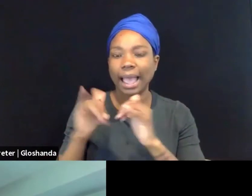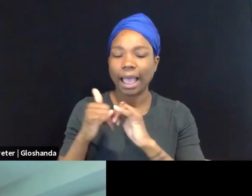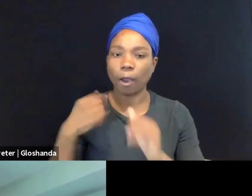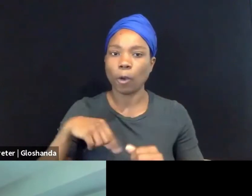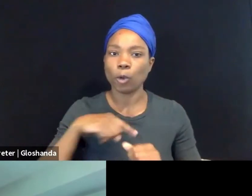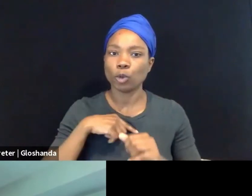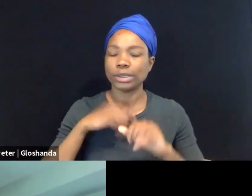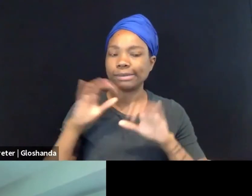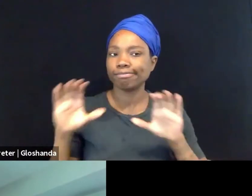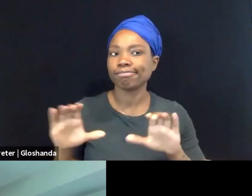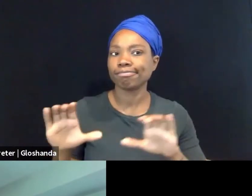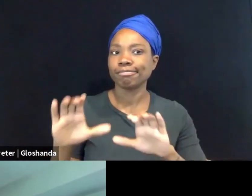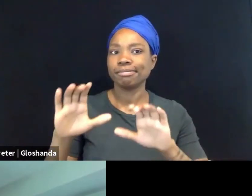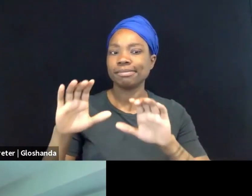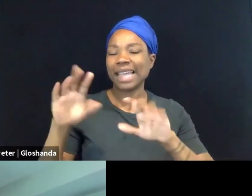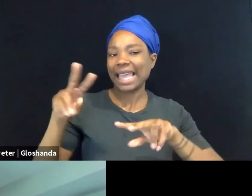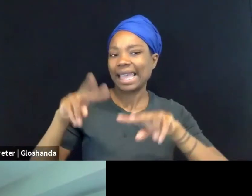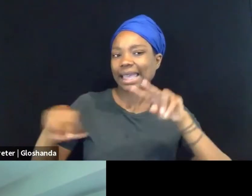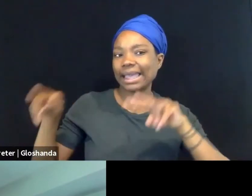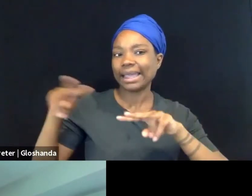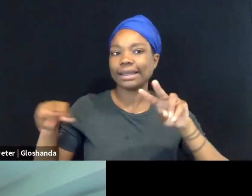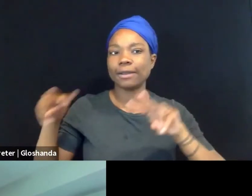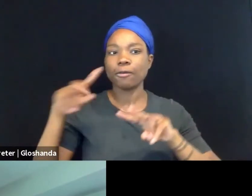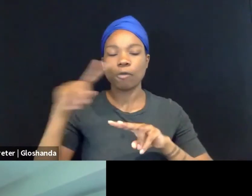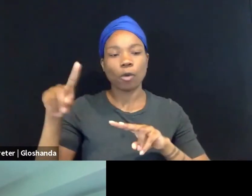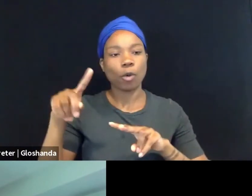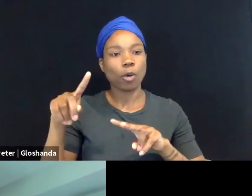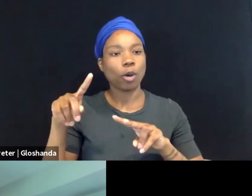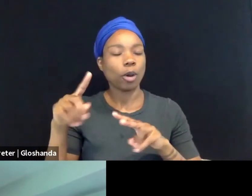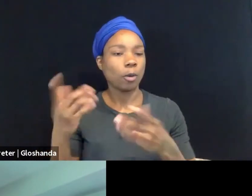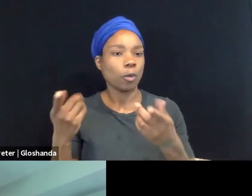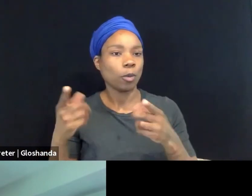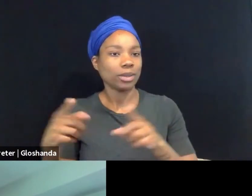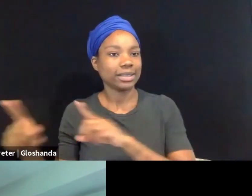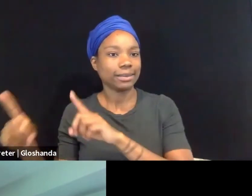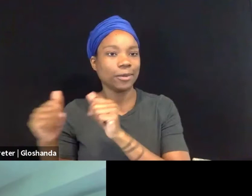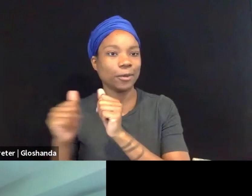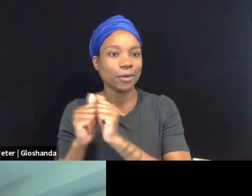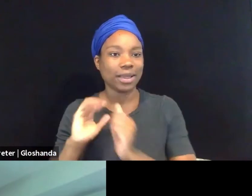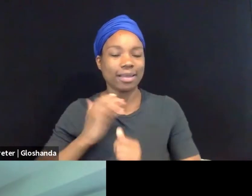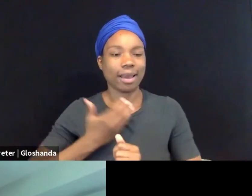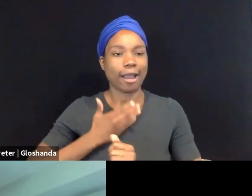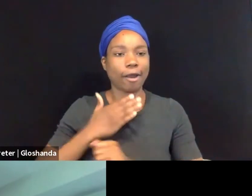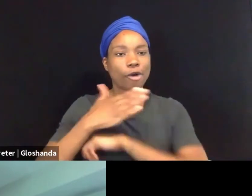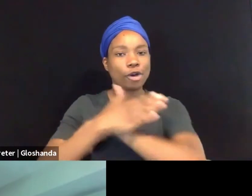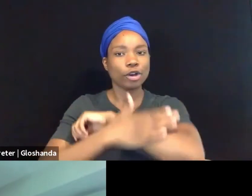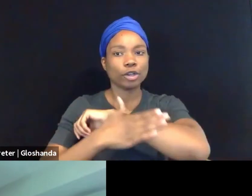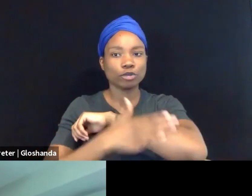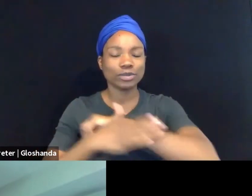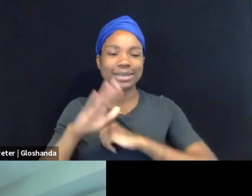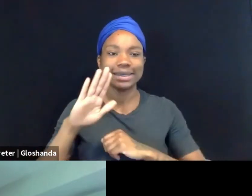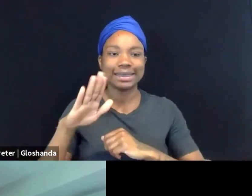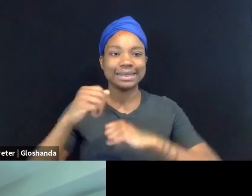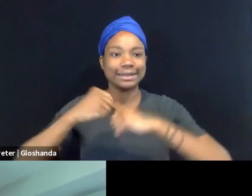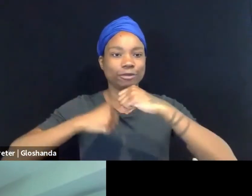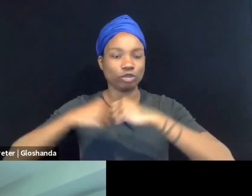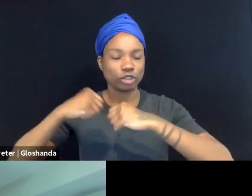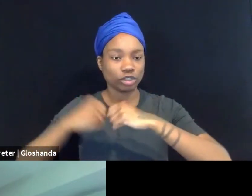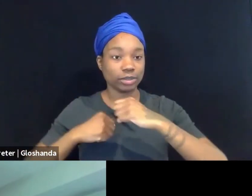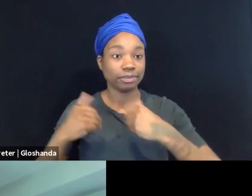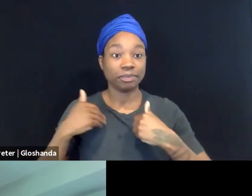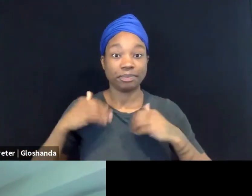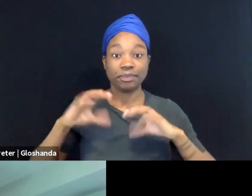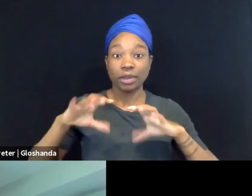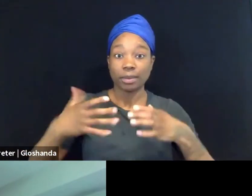analysis of, you know, the lay of the land when it comes to our nation's infrastructure. We have a committee of